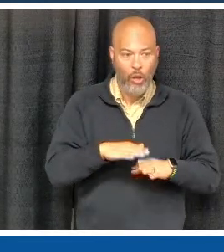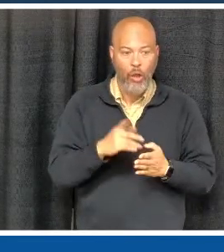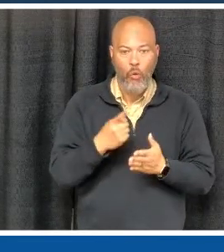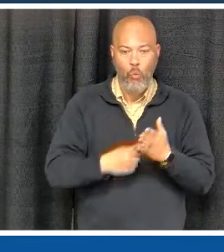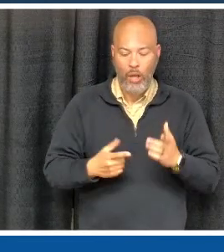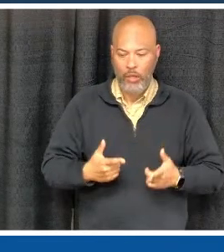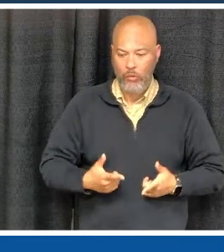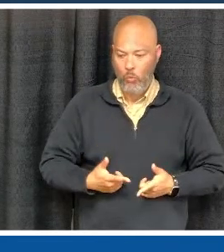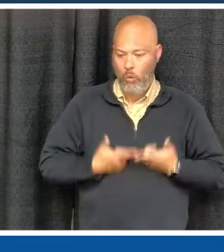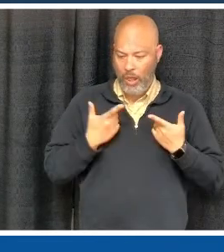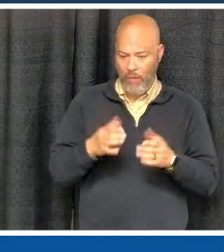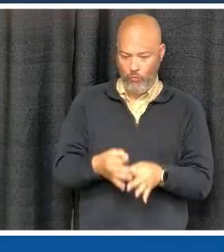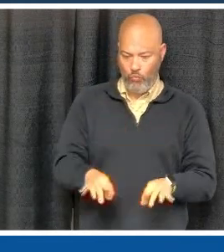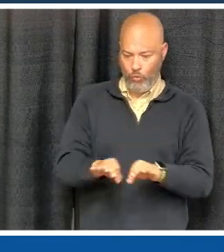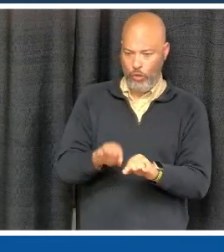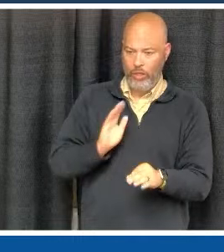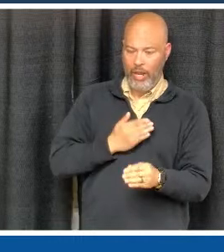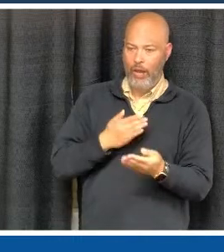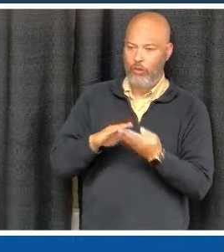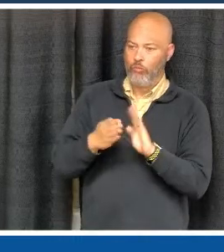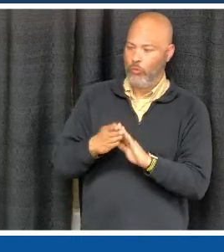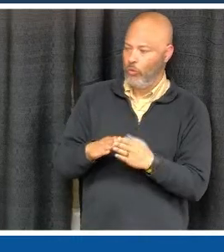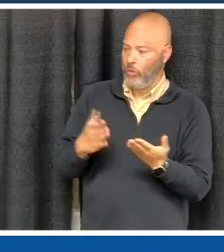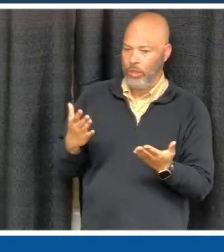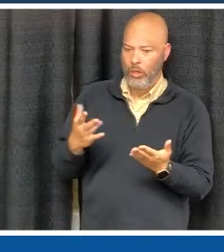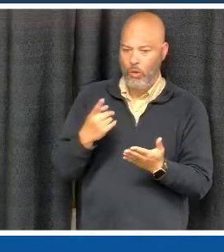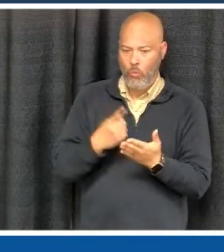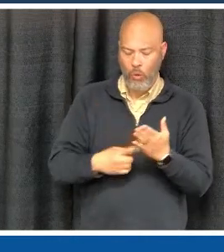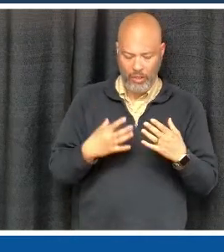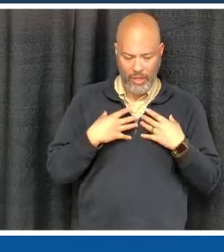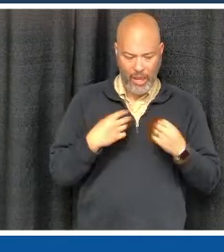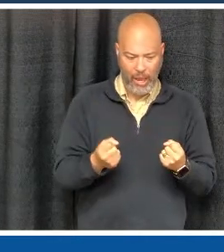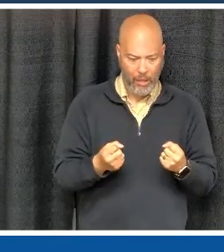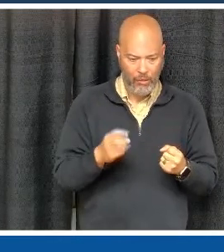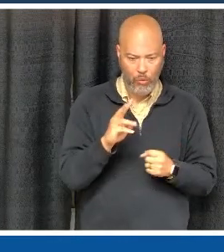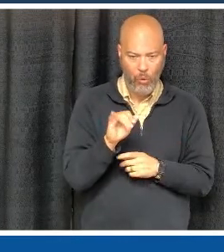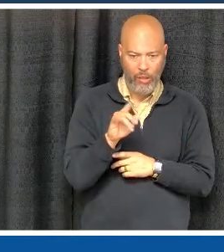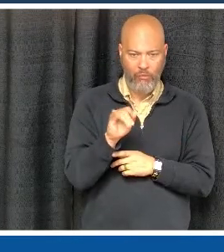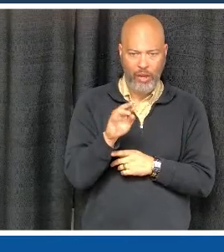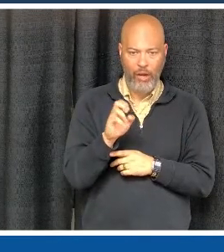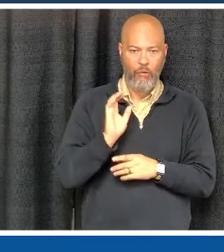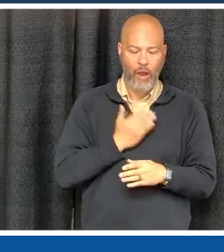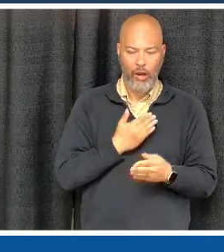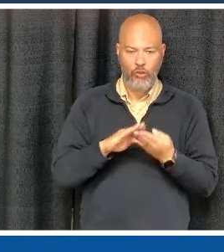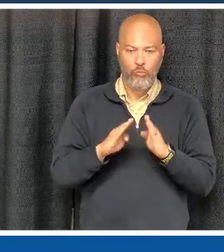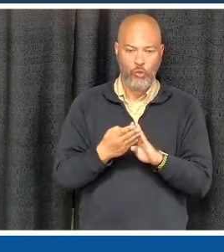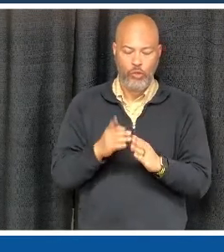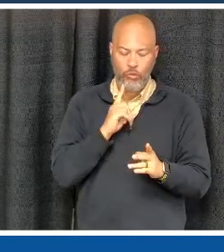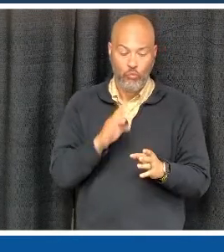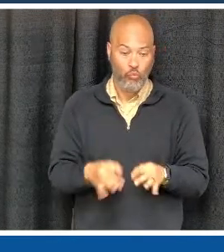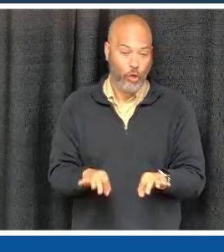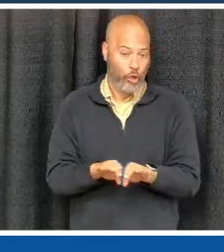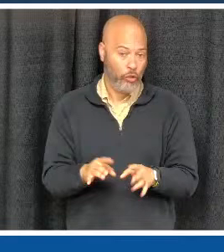life worth in our community? And what is the health and welfare of our community worth?